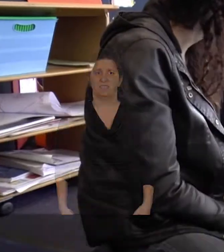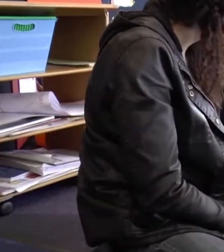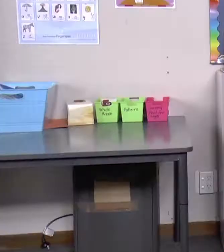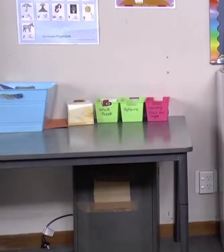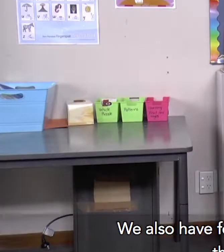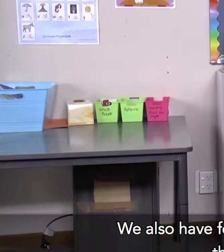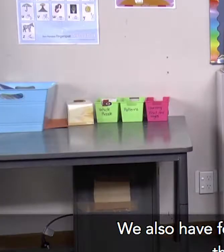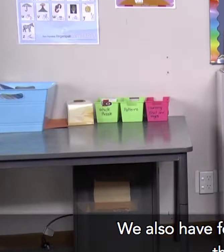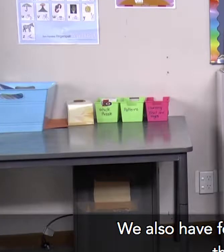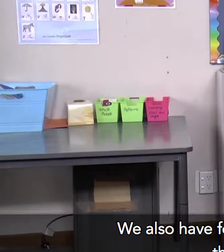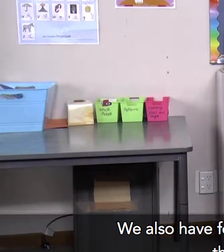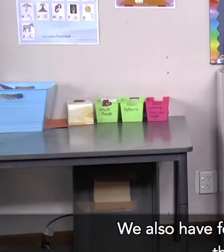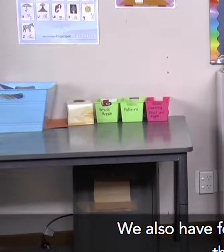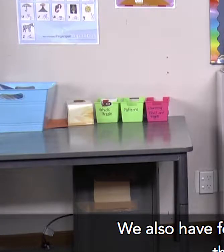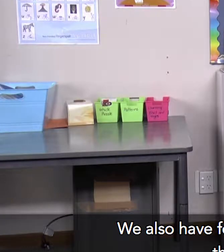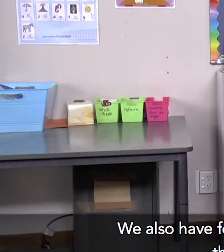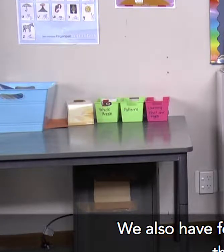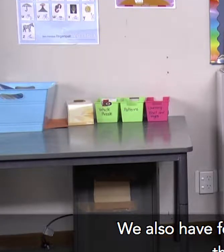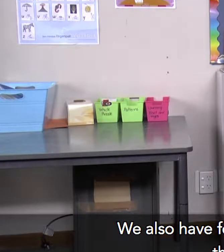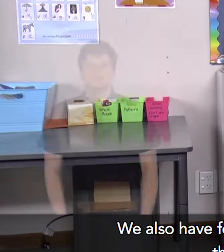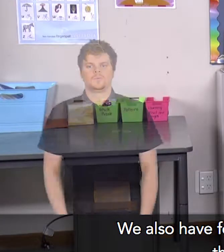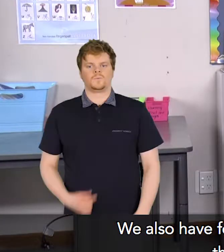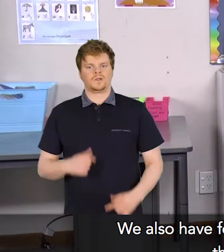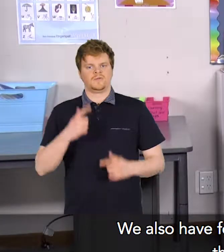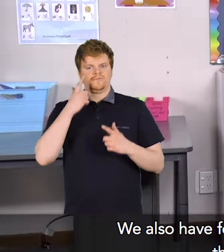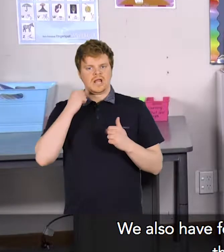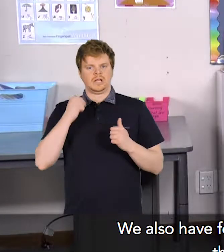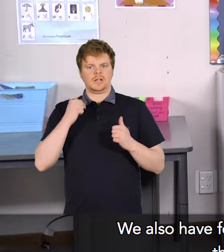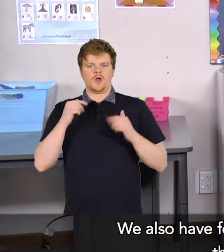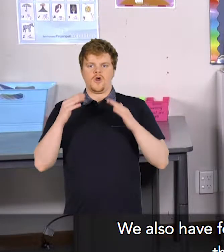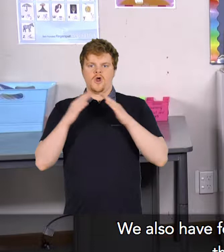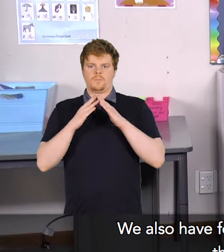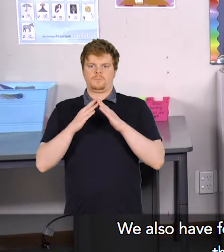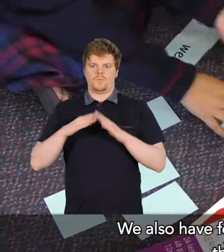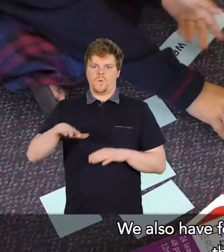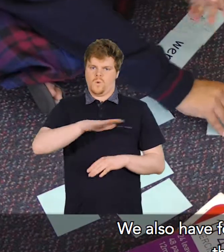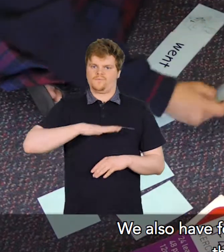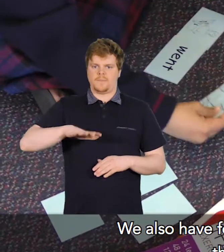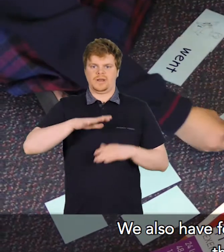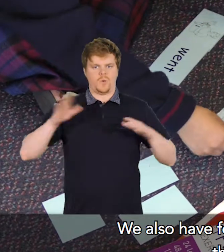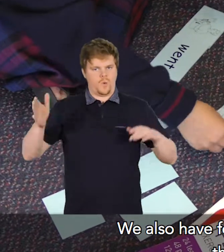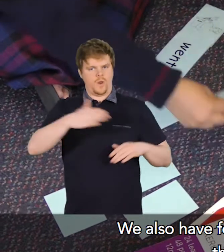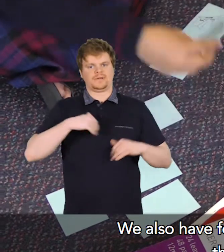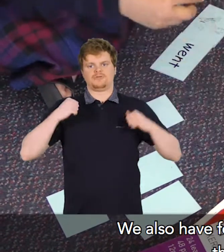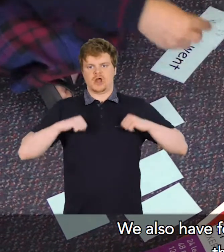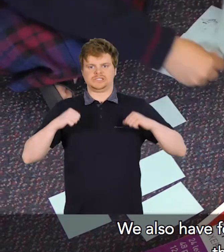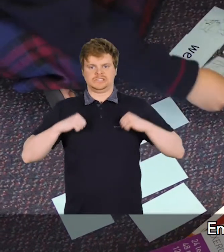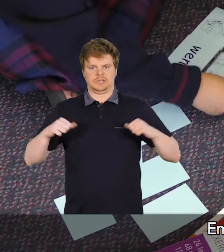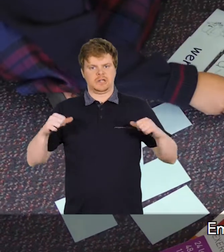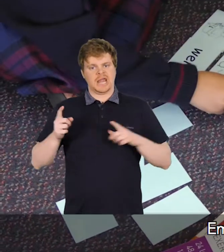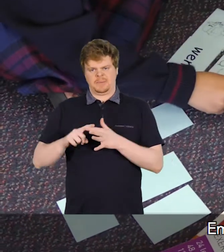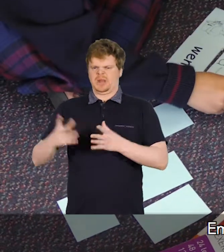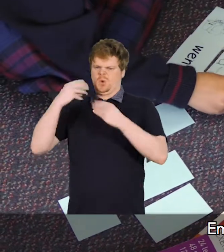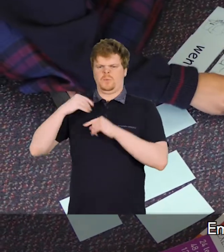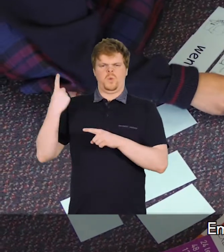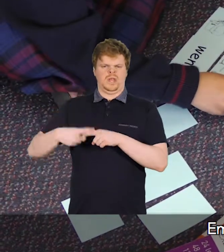do. We also have found that we've been practicing it around the house together as a family. Emily,